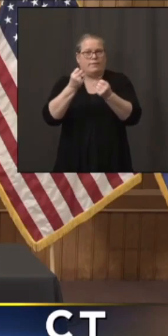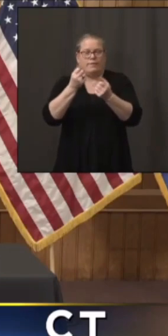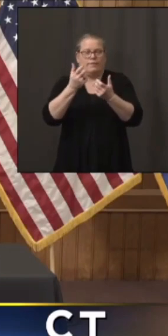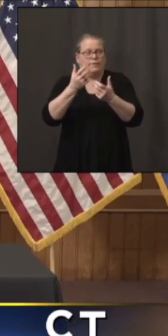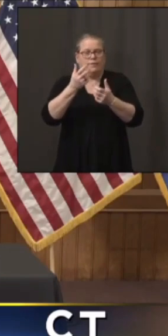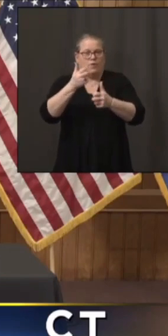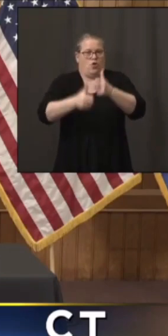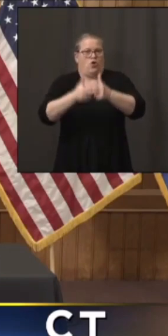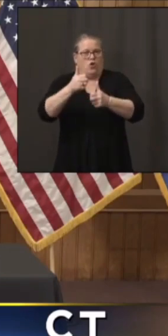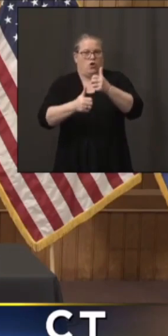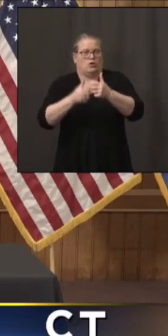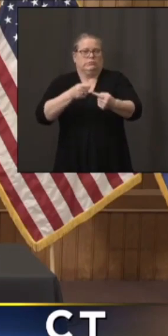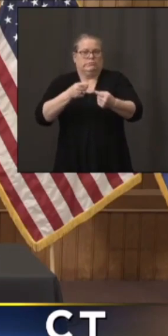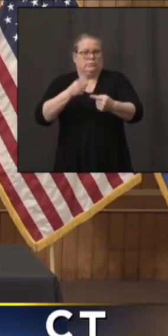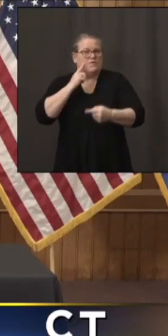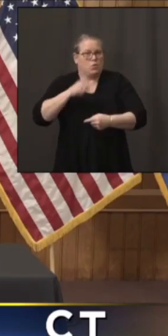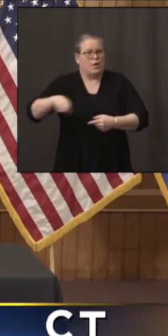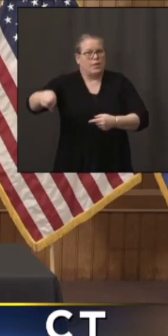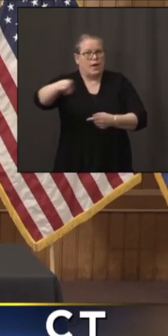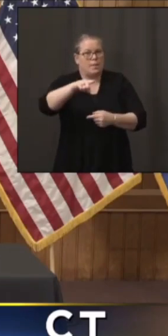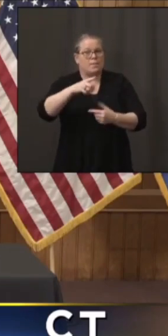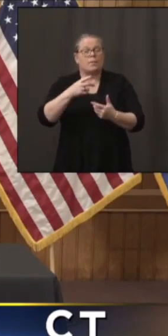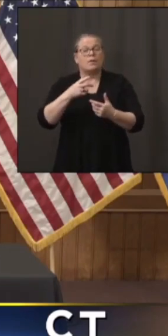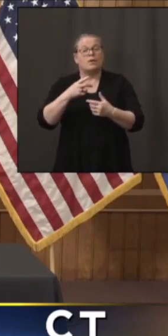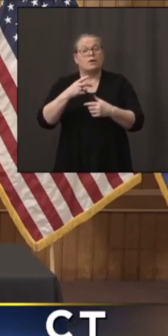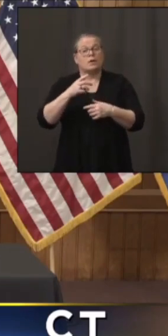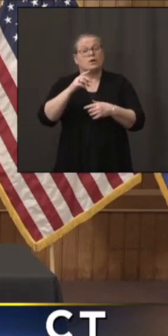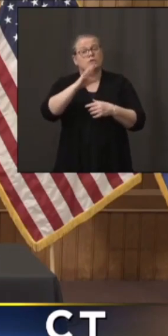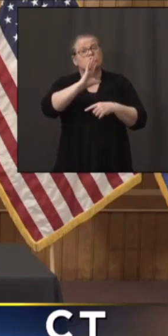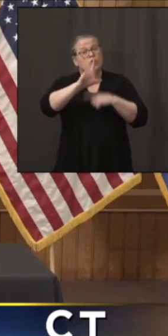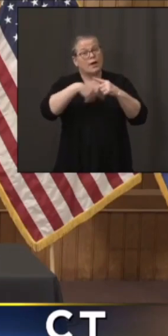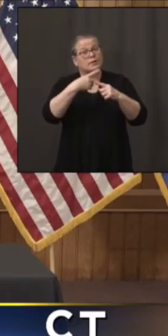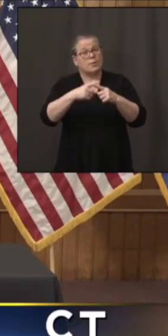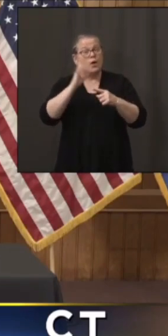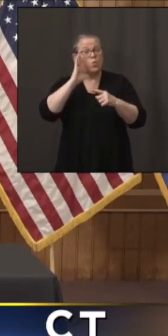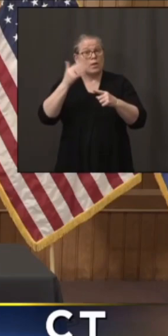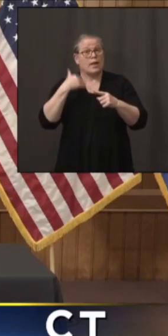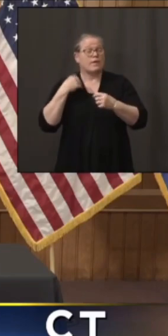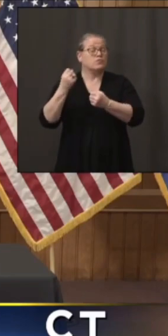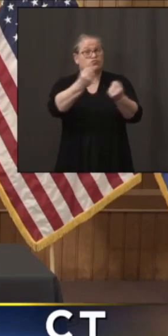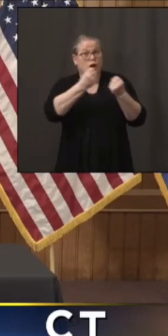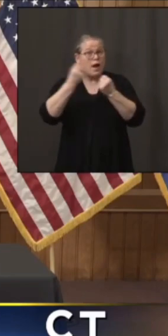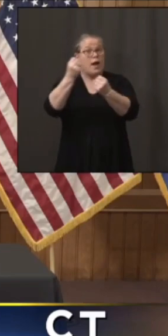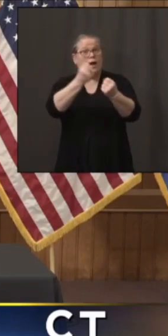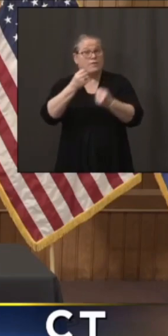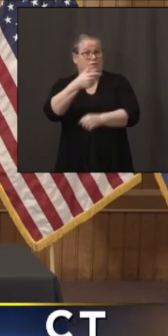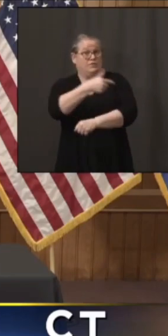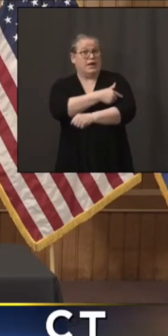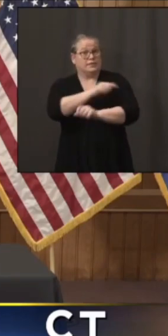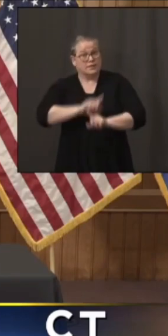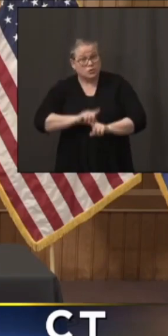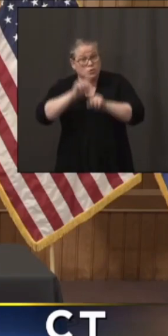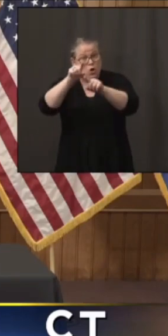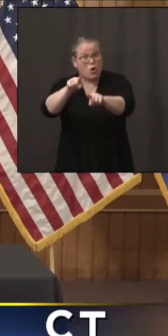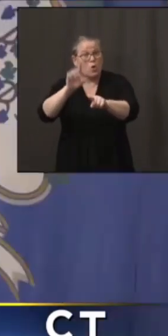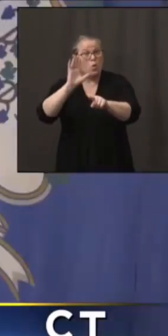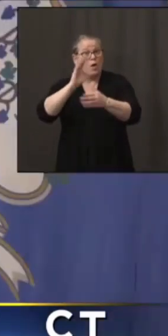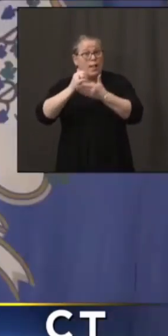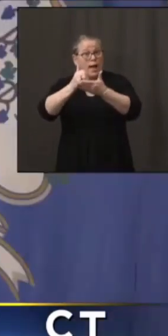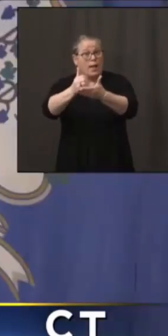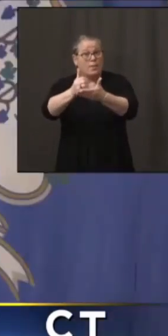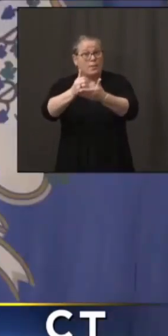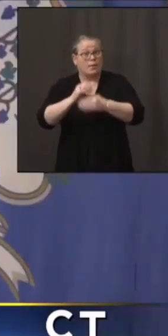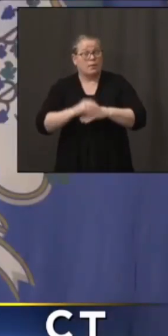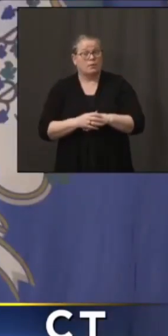that are the most vulnerable to be able to get them out there and have access? Yeah, absolutely. There are a lot of people that just